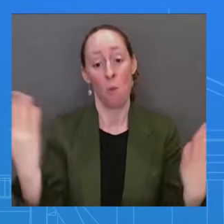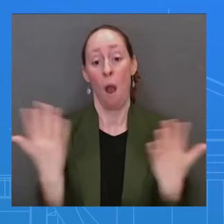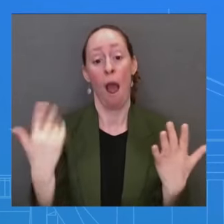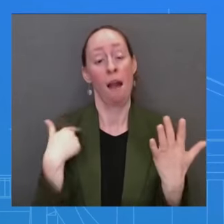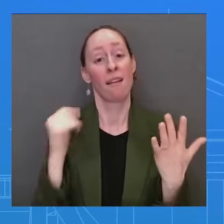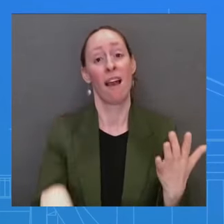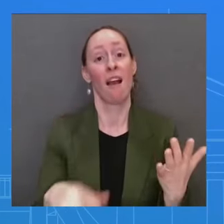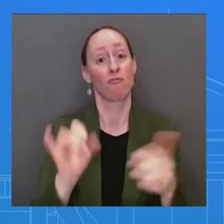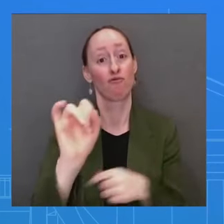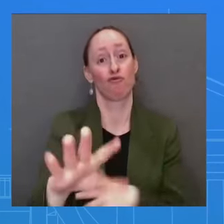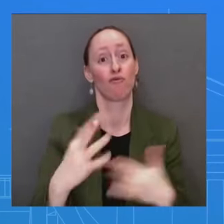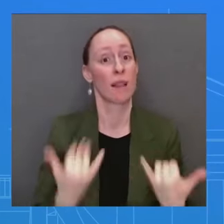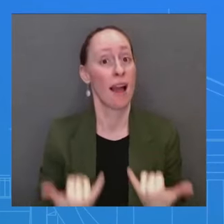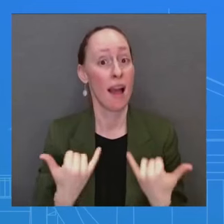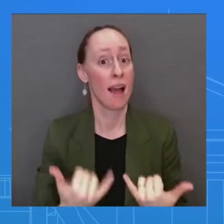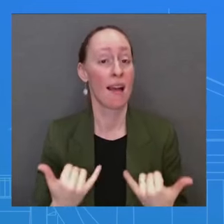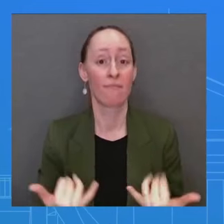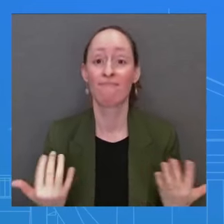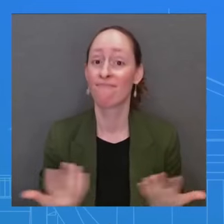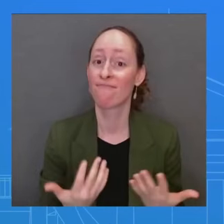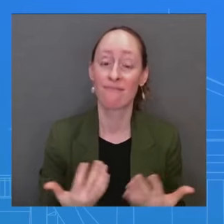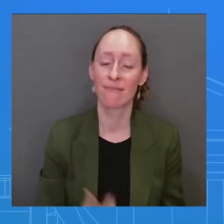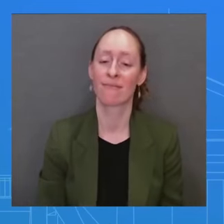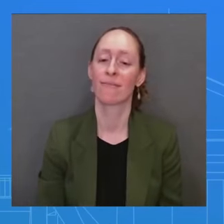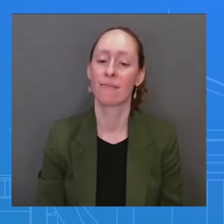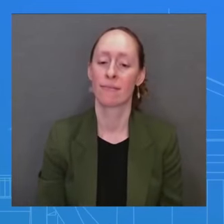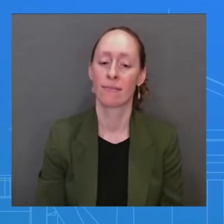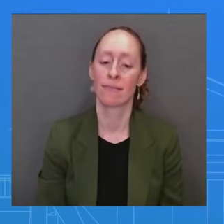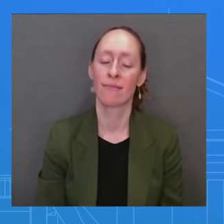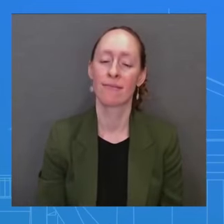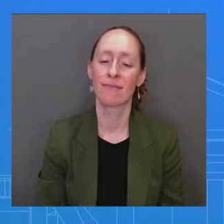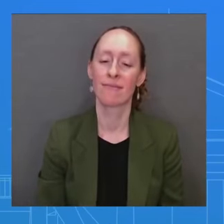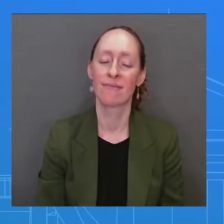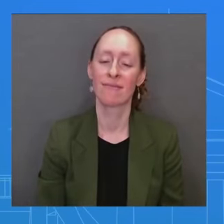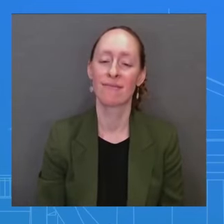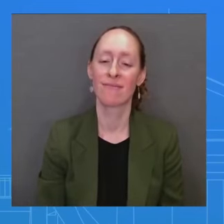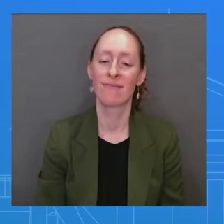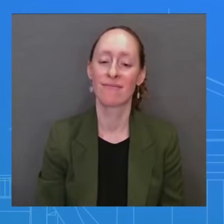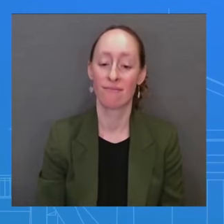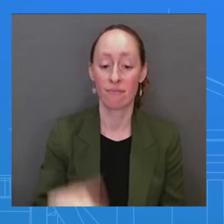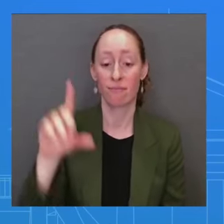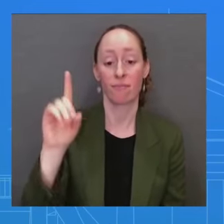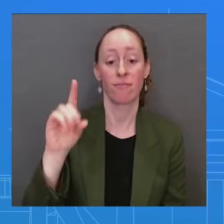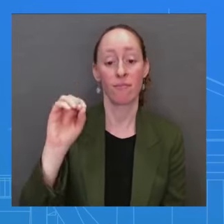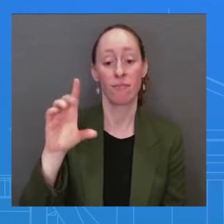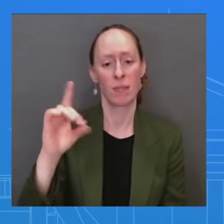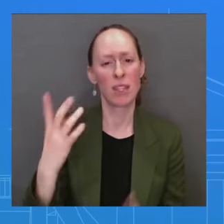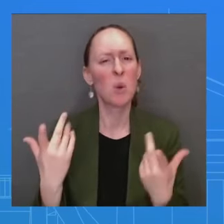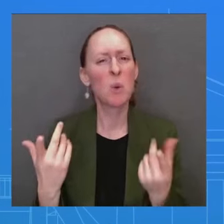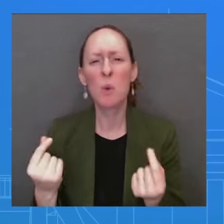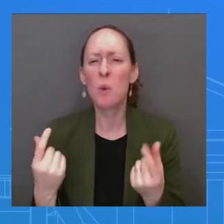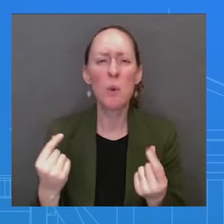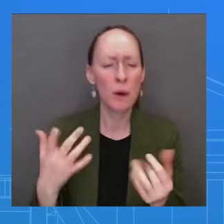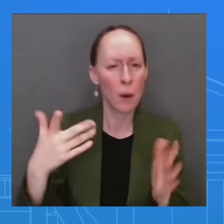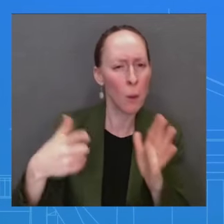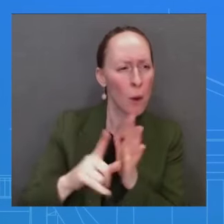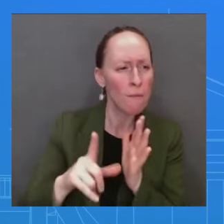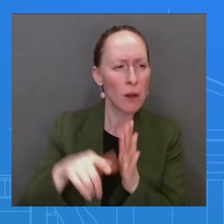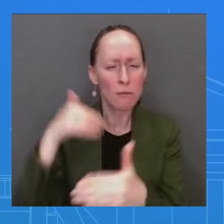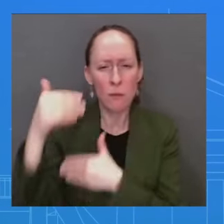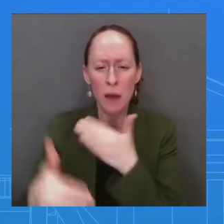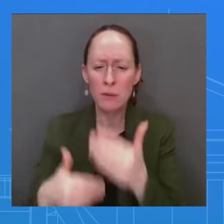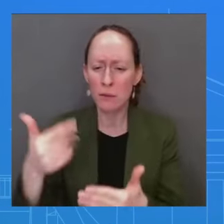Department of Defense is certainly reviewing their process and looking at what could have been done better. It's a